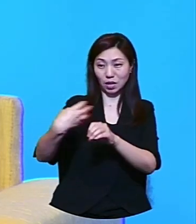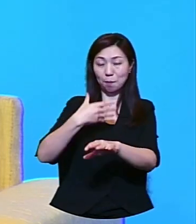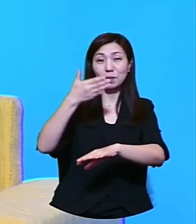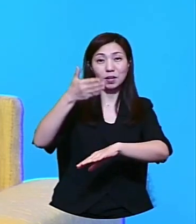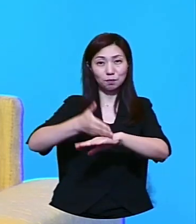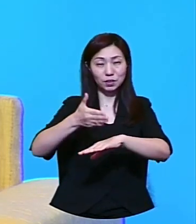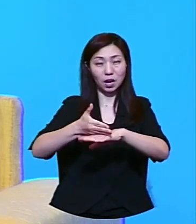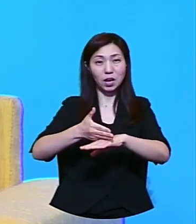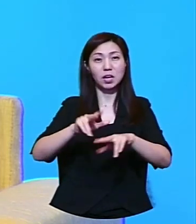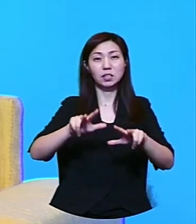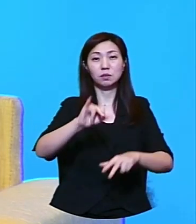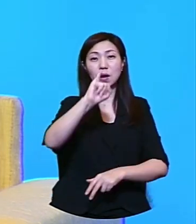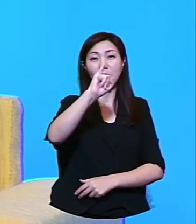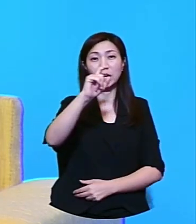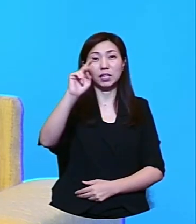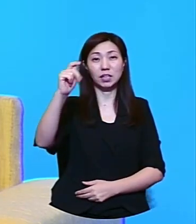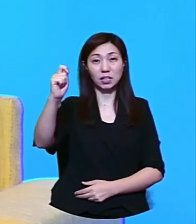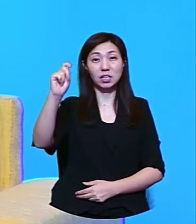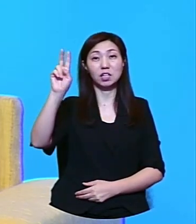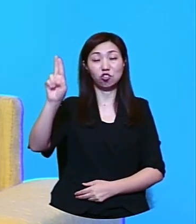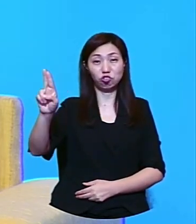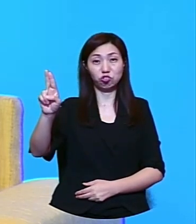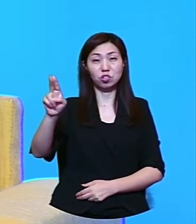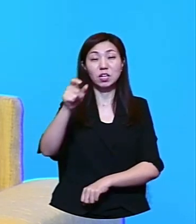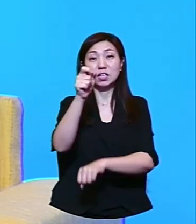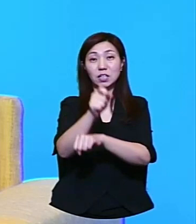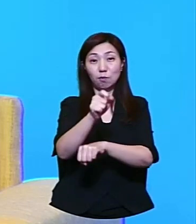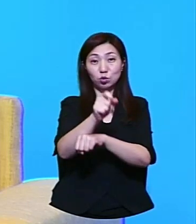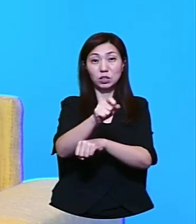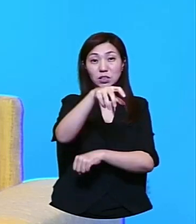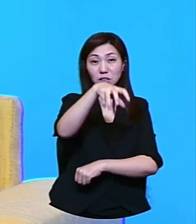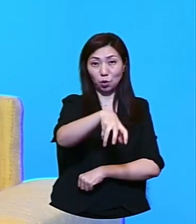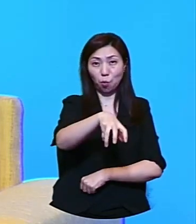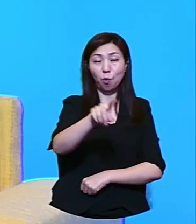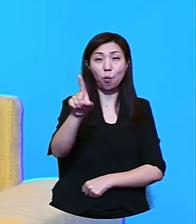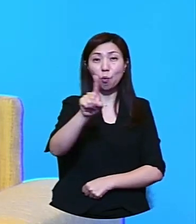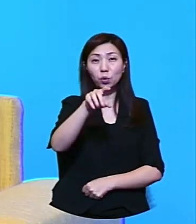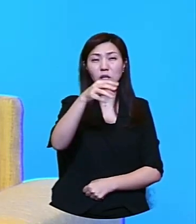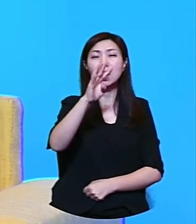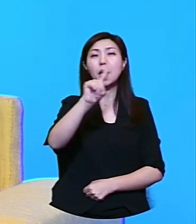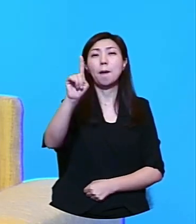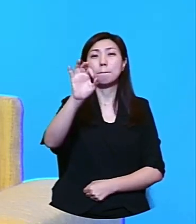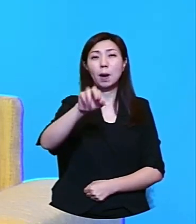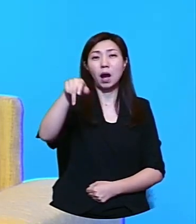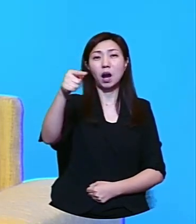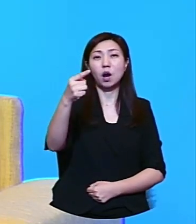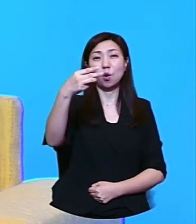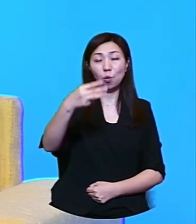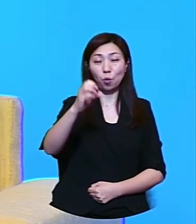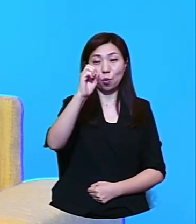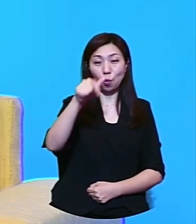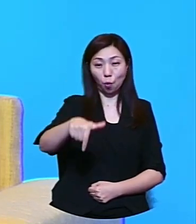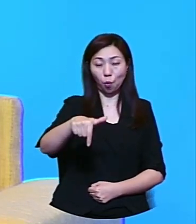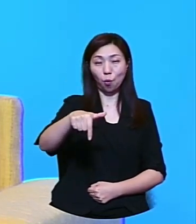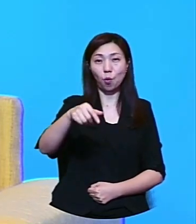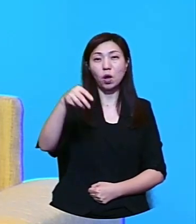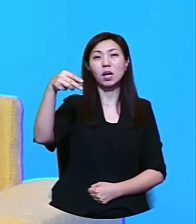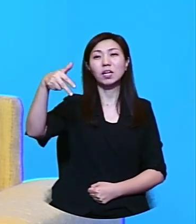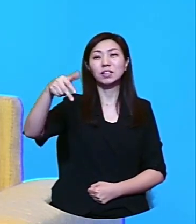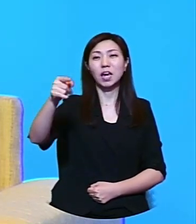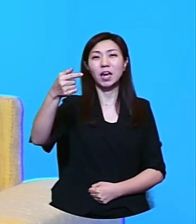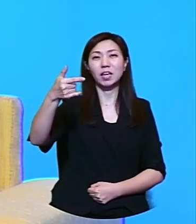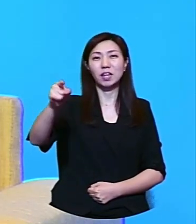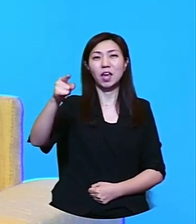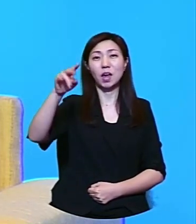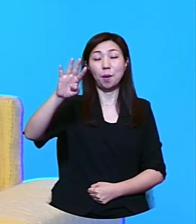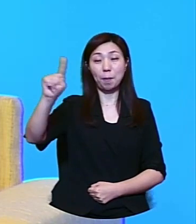in Bangkok and in Geneva. Yeah, and we're grateful for that. Thank you. Thank